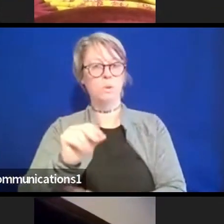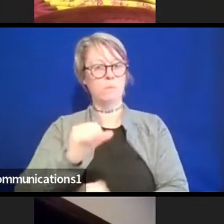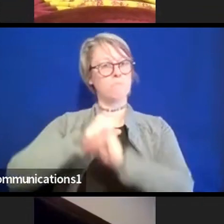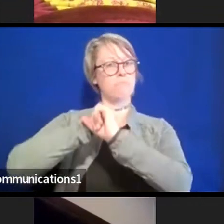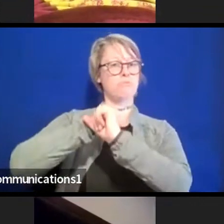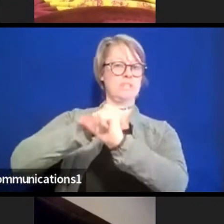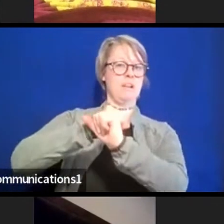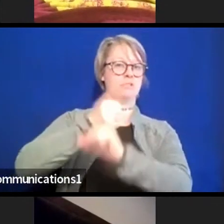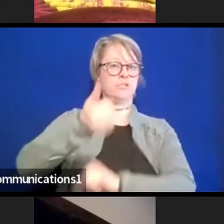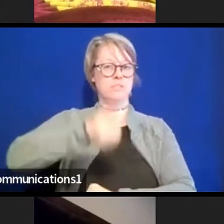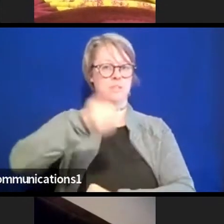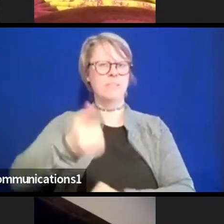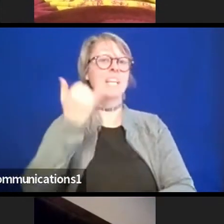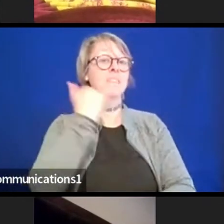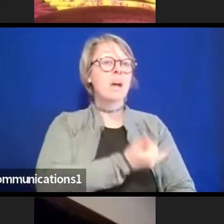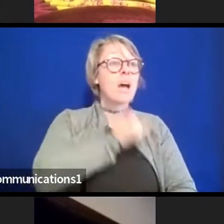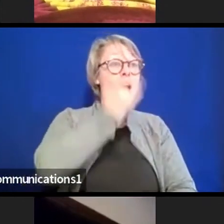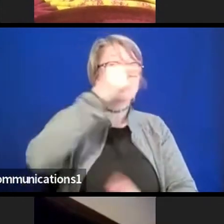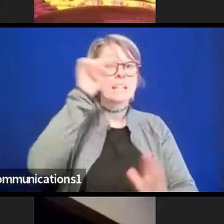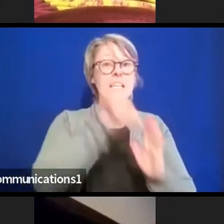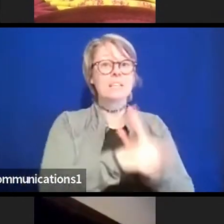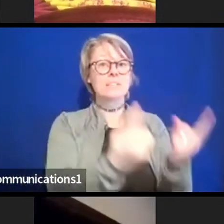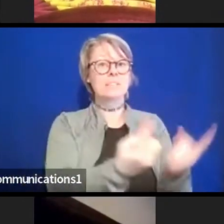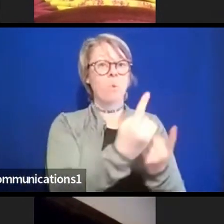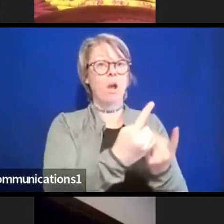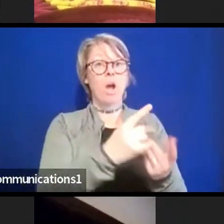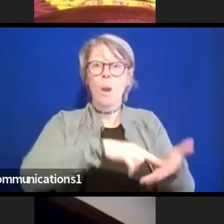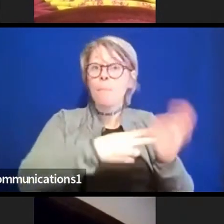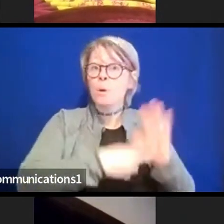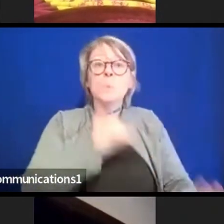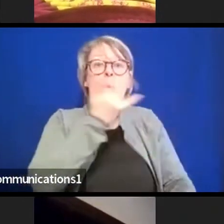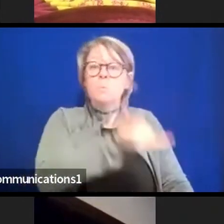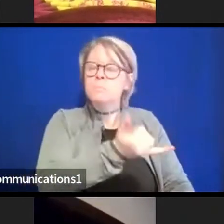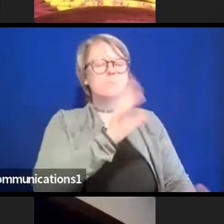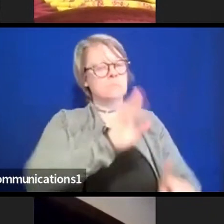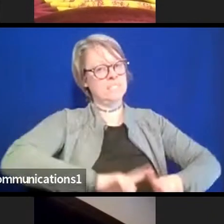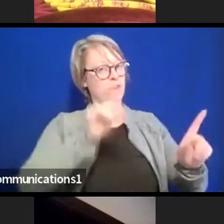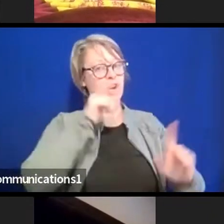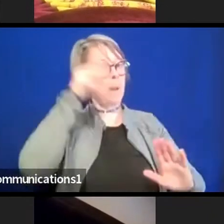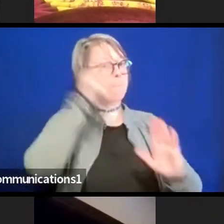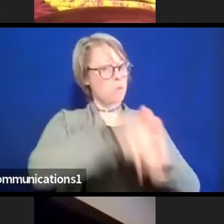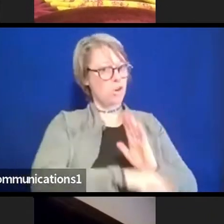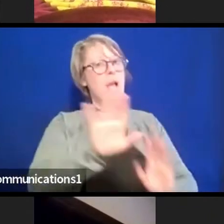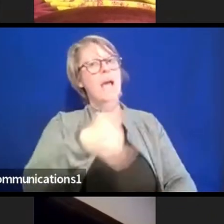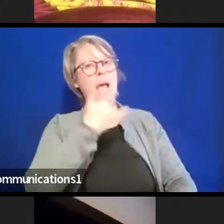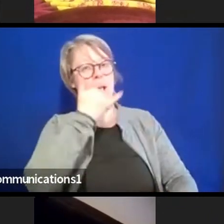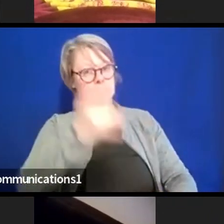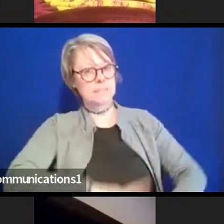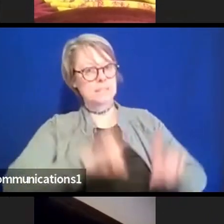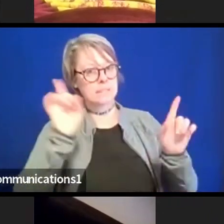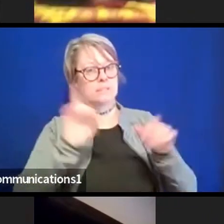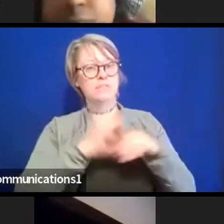kill someone, not intending to, that's not murder. Accidents happen, and if it